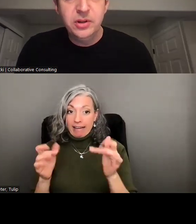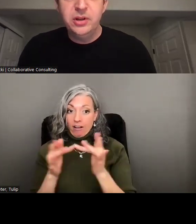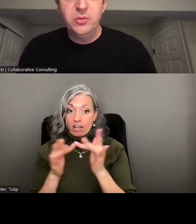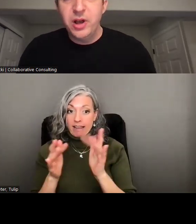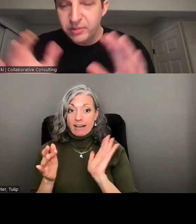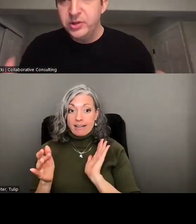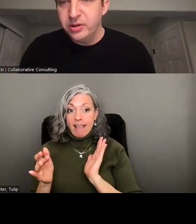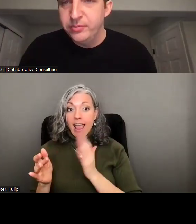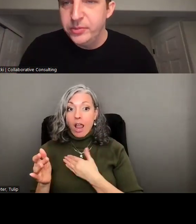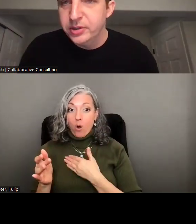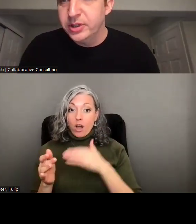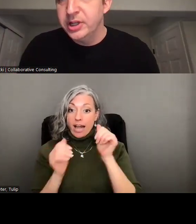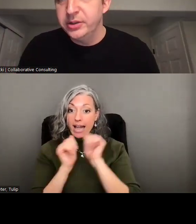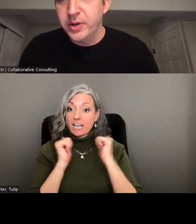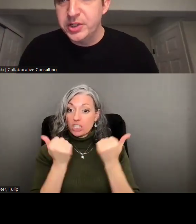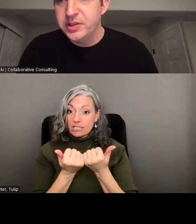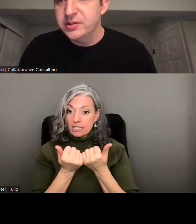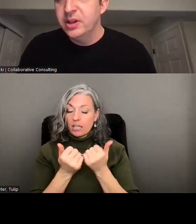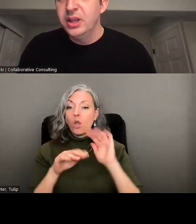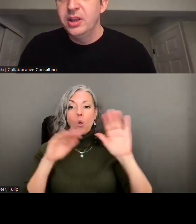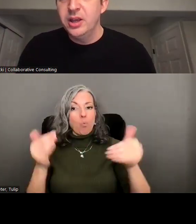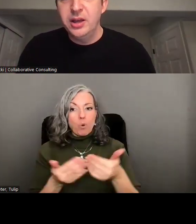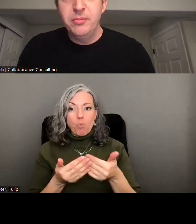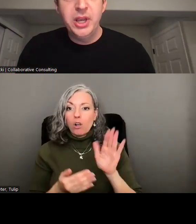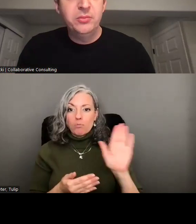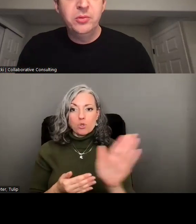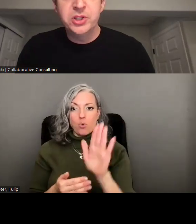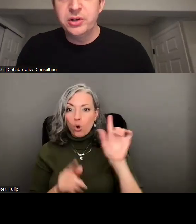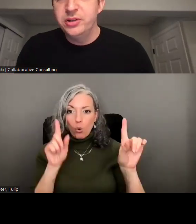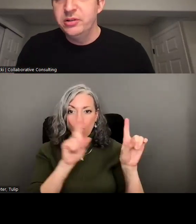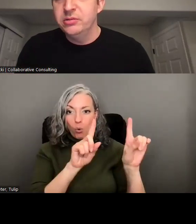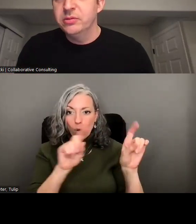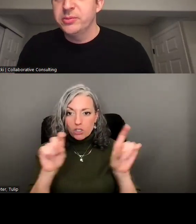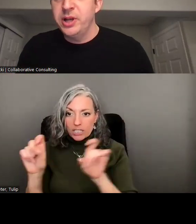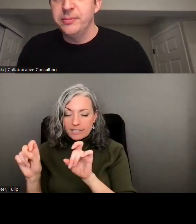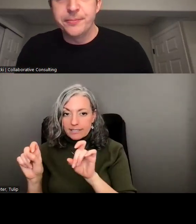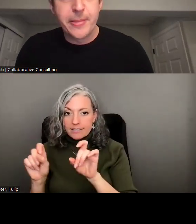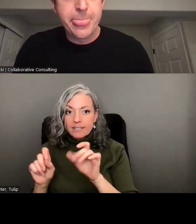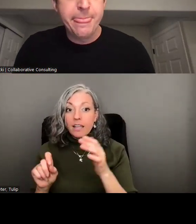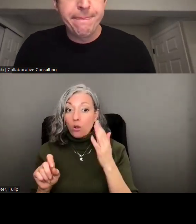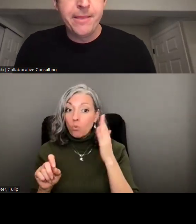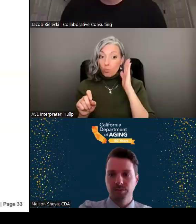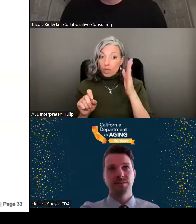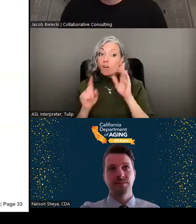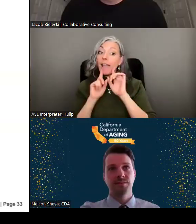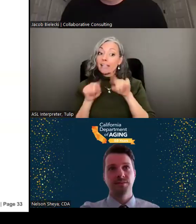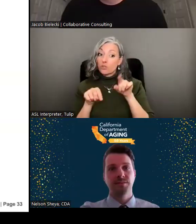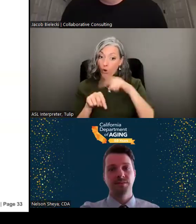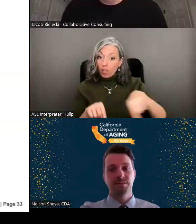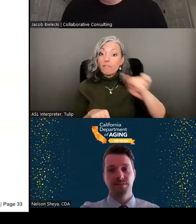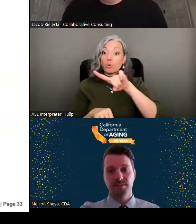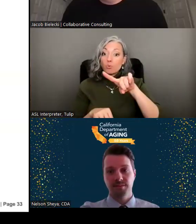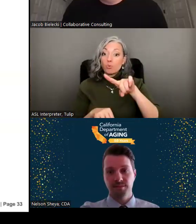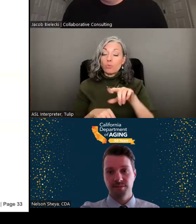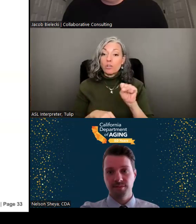We welcome your questions, and we'll be sure to respond. So